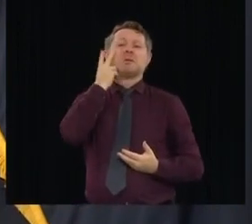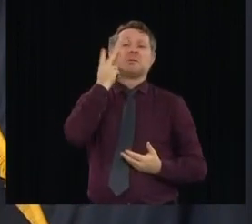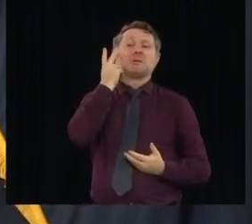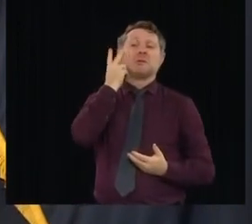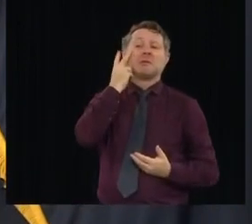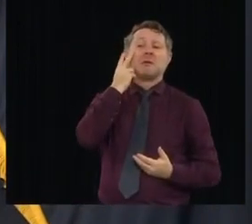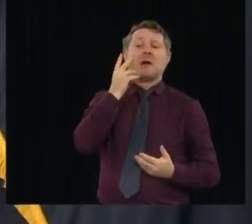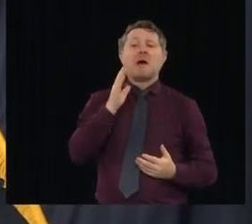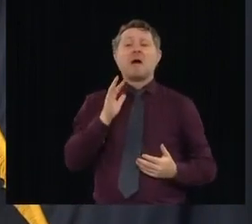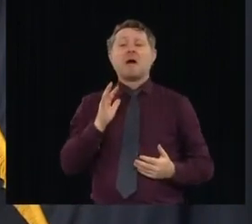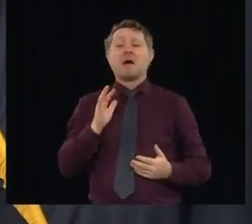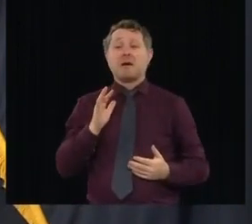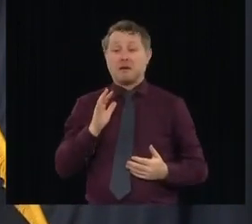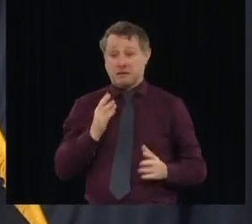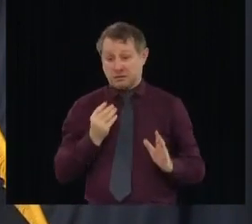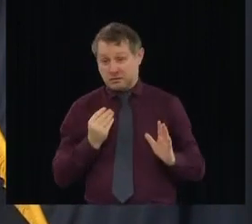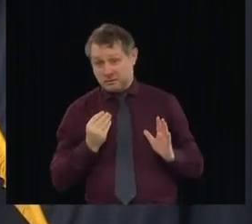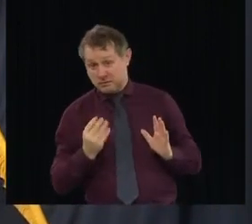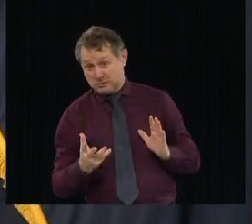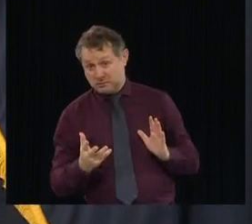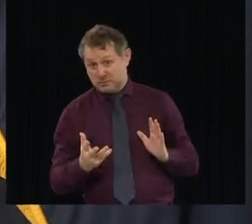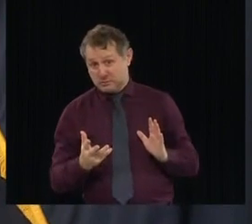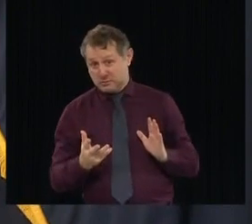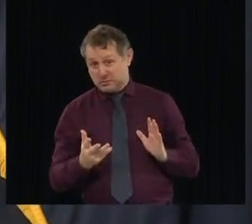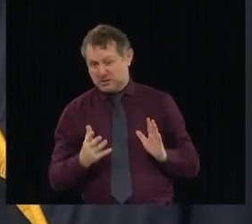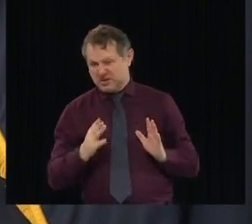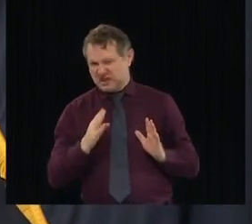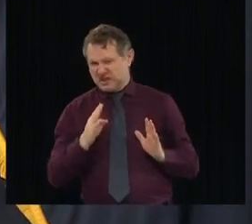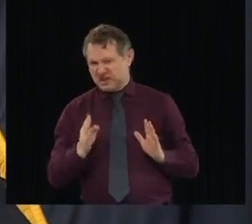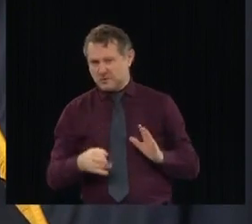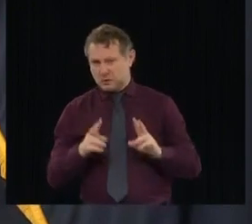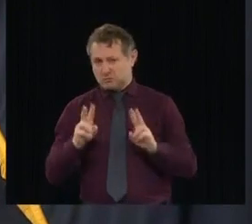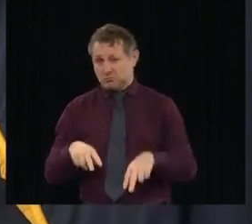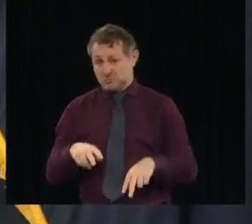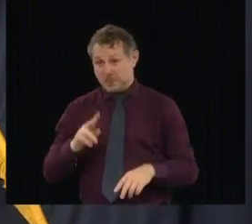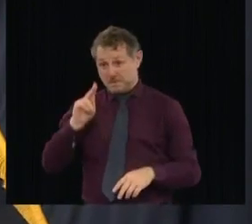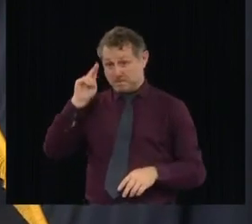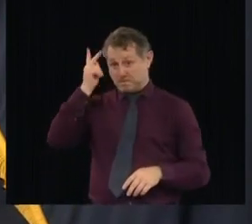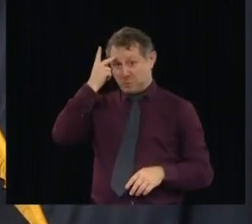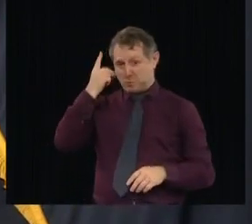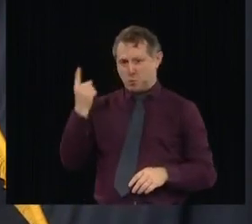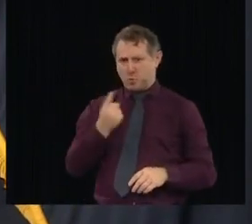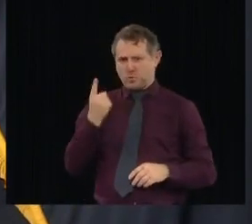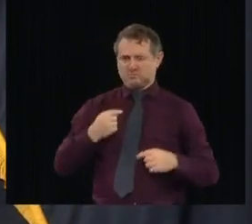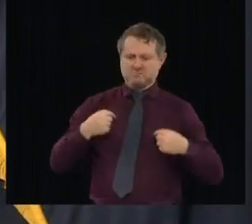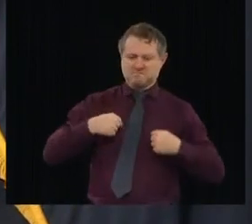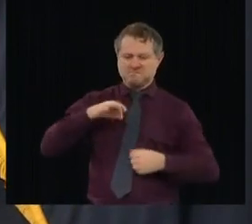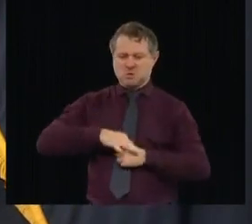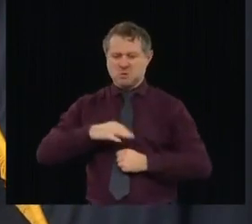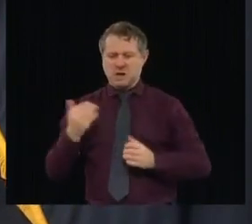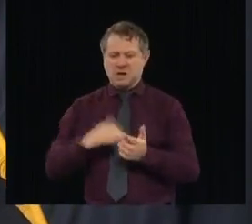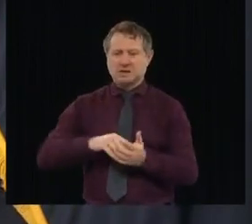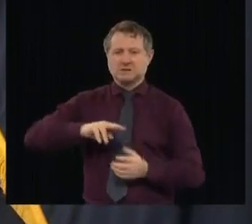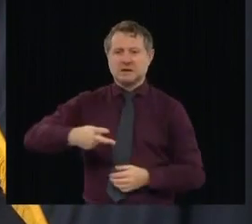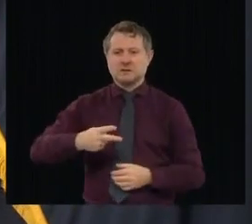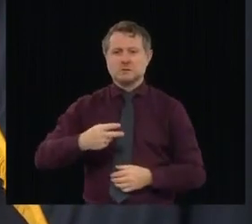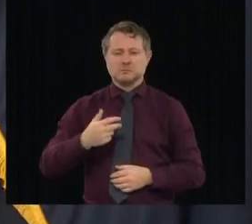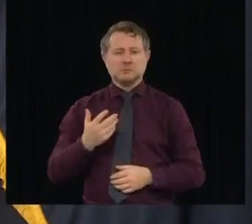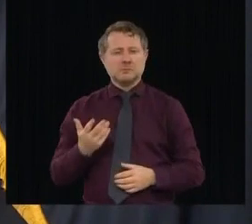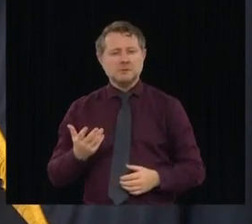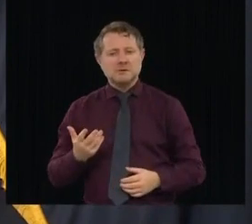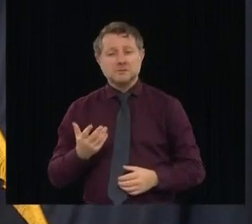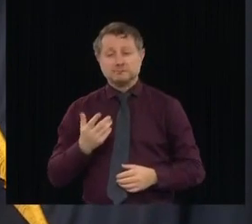politician's instinct for self-survival. And I do not believe they're going to want to come home and defend